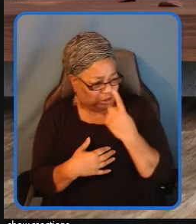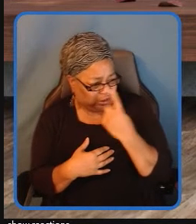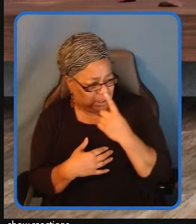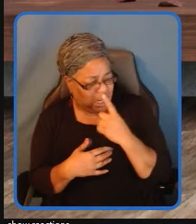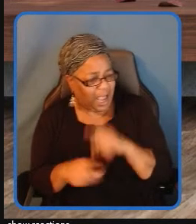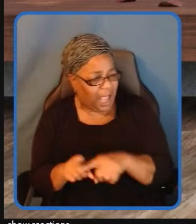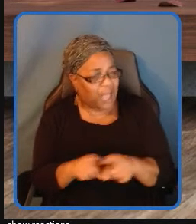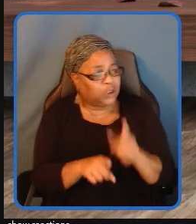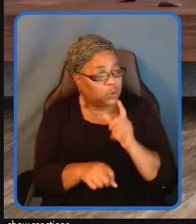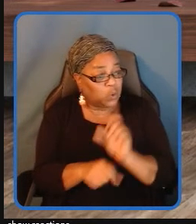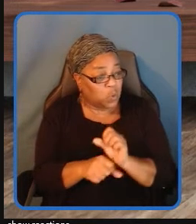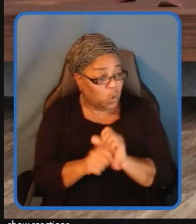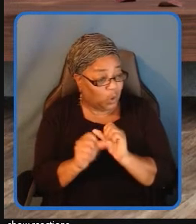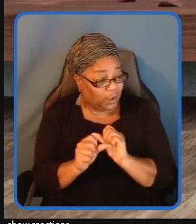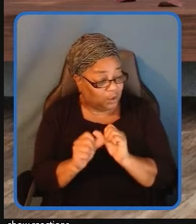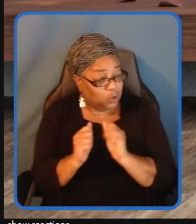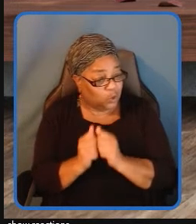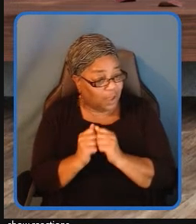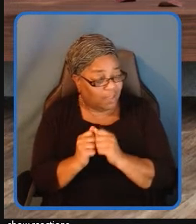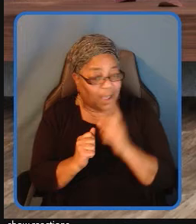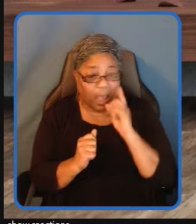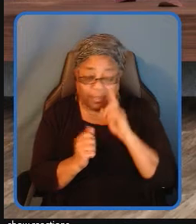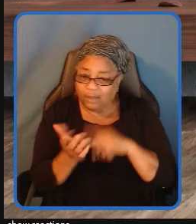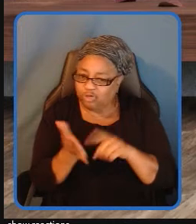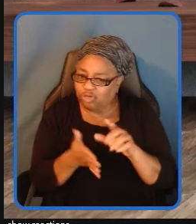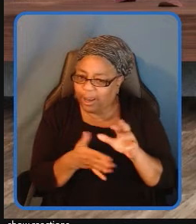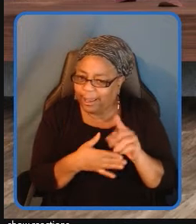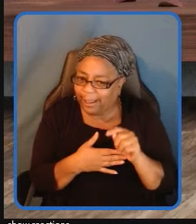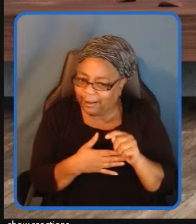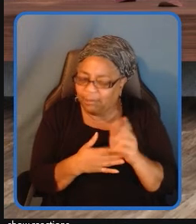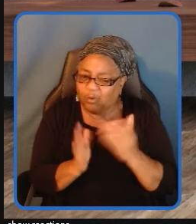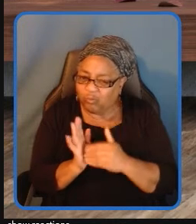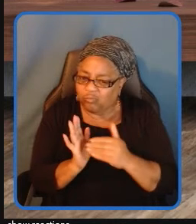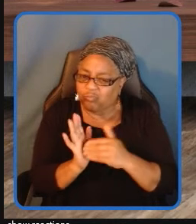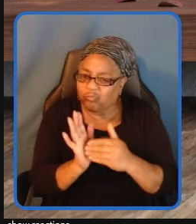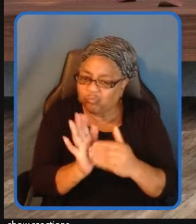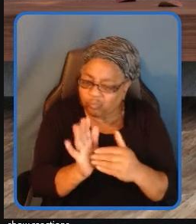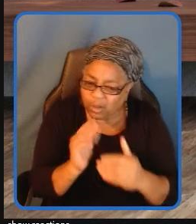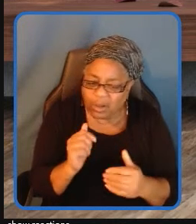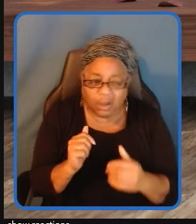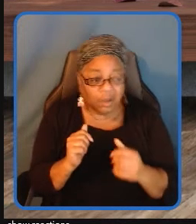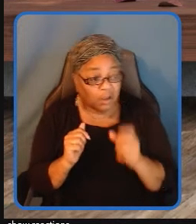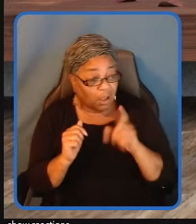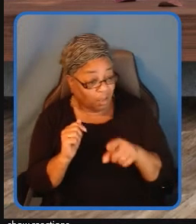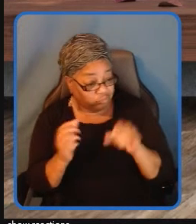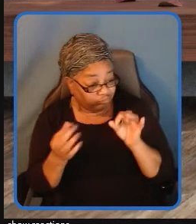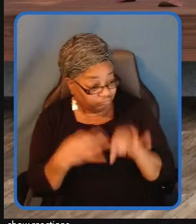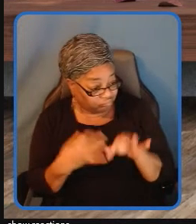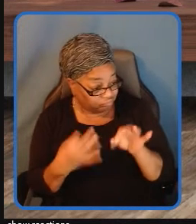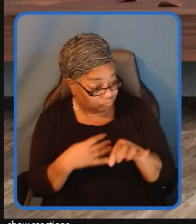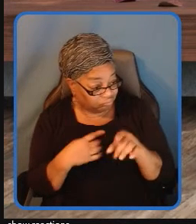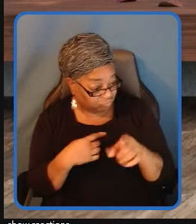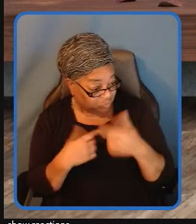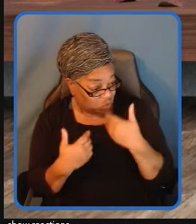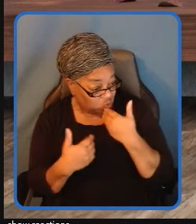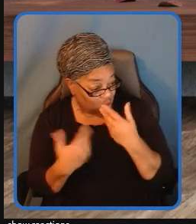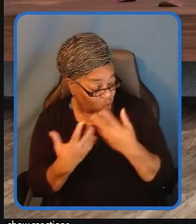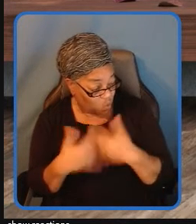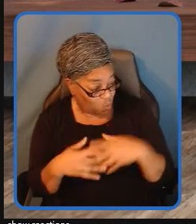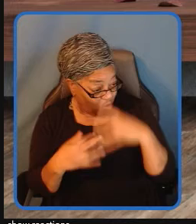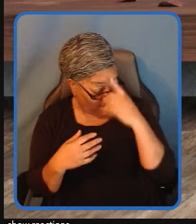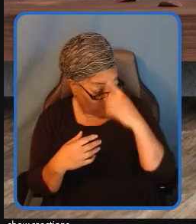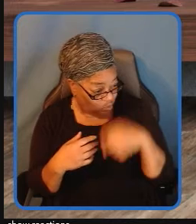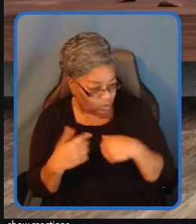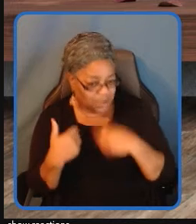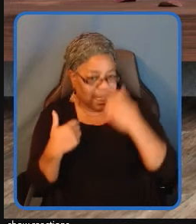And then constantly checking in and saying, hey, does this way I'm providing feedback for you, does it work for you? Because I know it works for me,